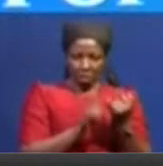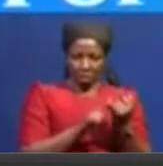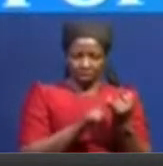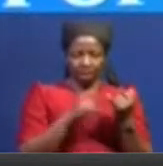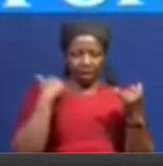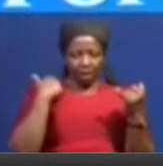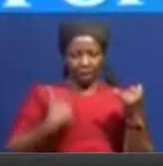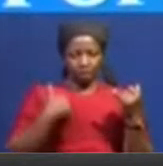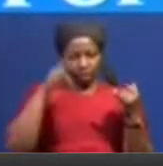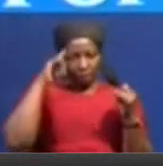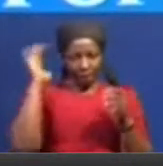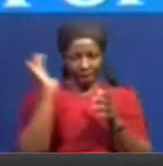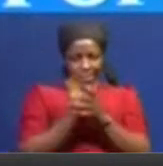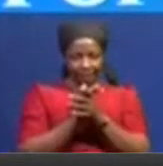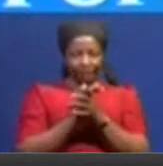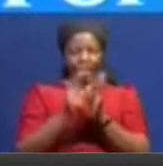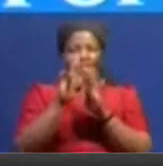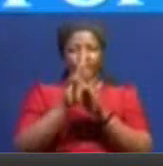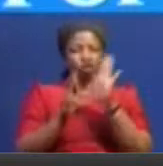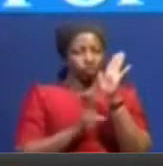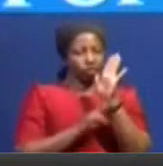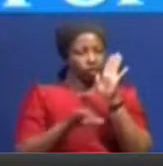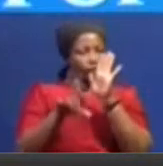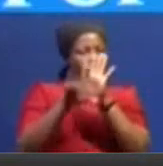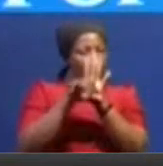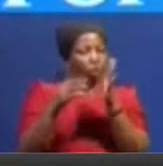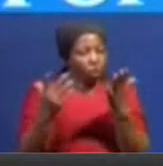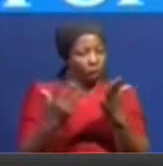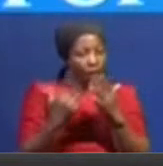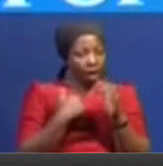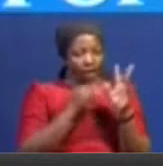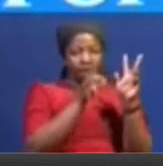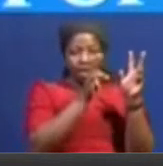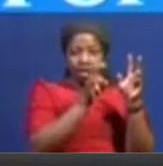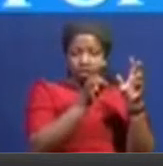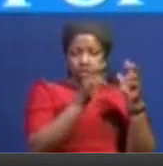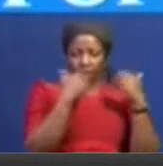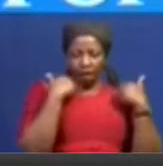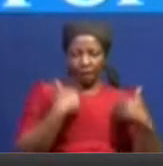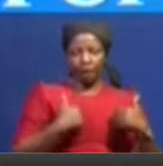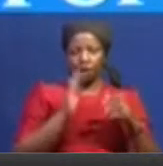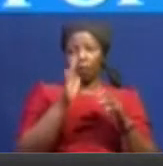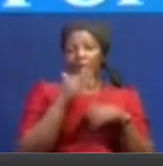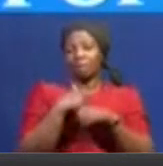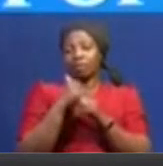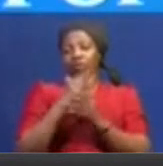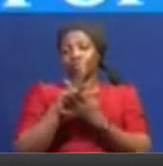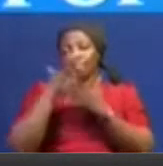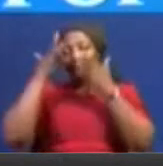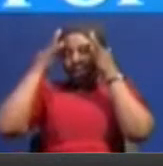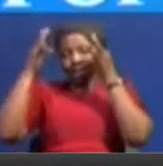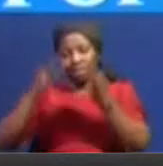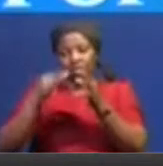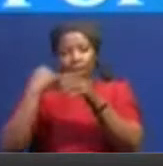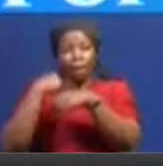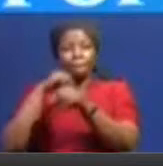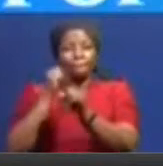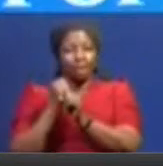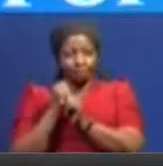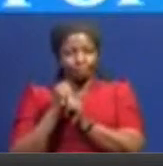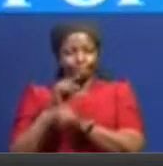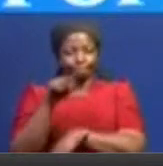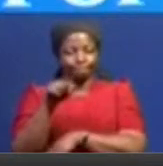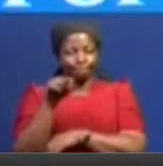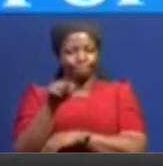law. I would be able, where there are gray areas, then I would look to ensure that the decisions made